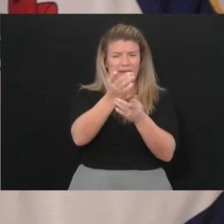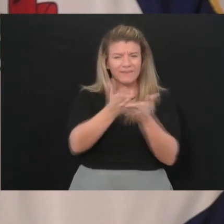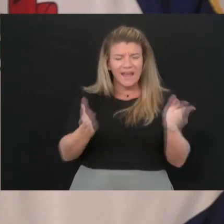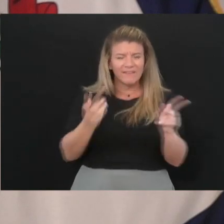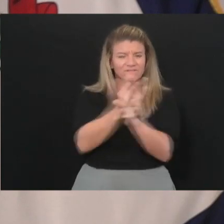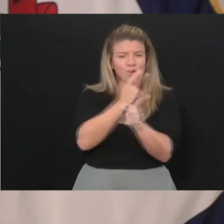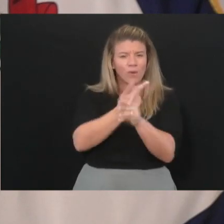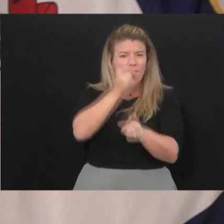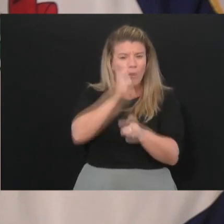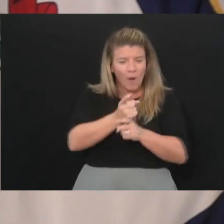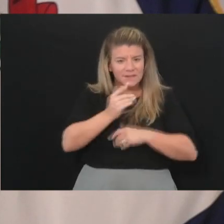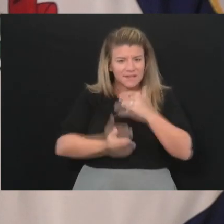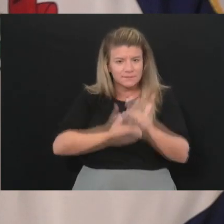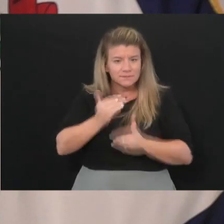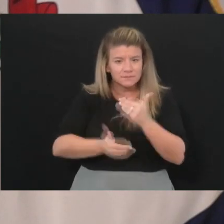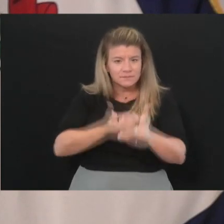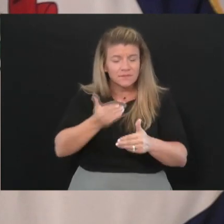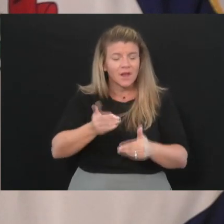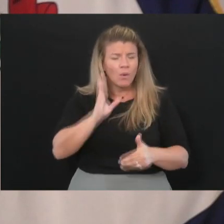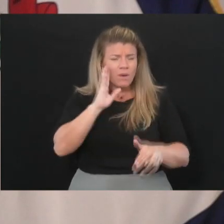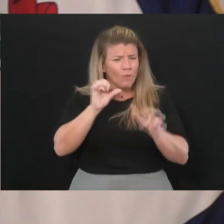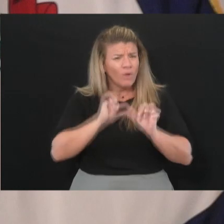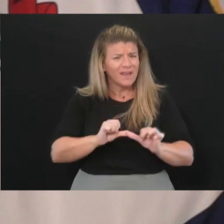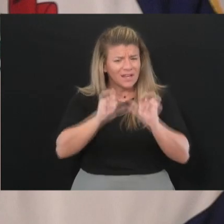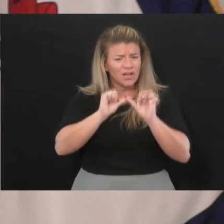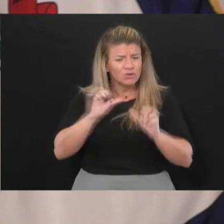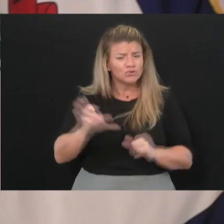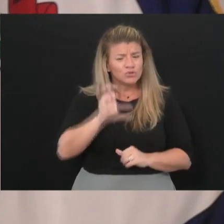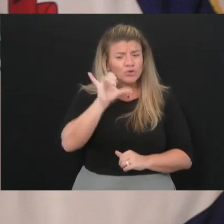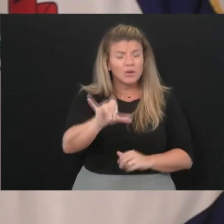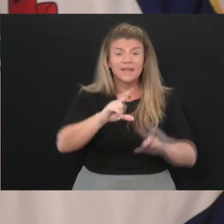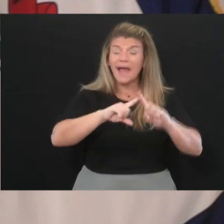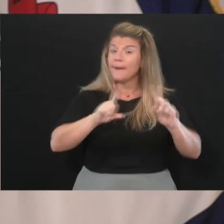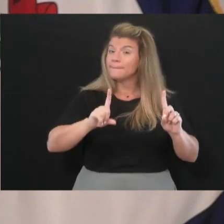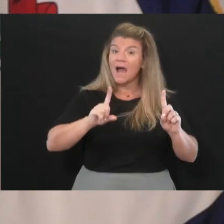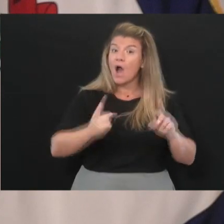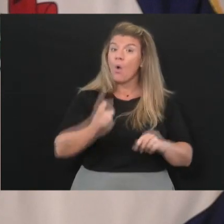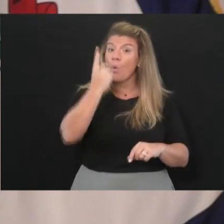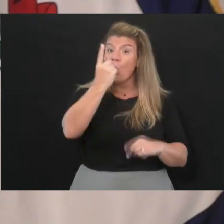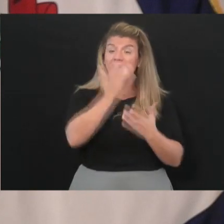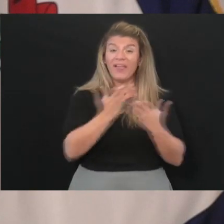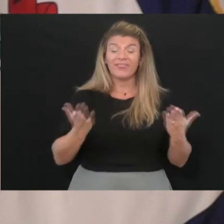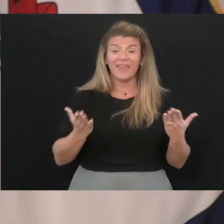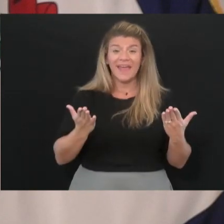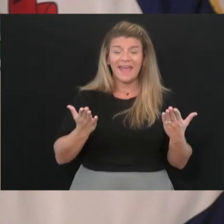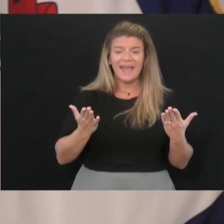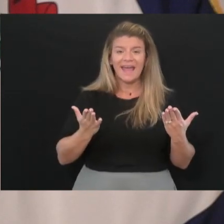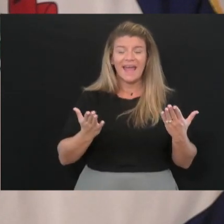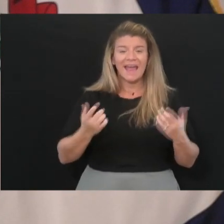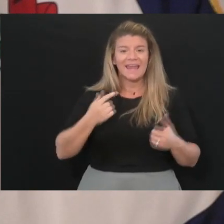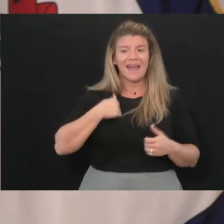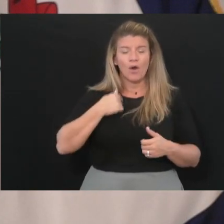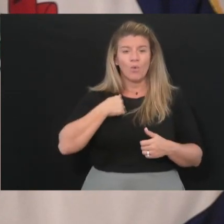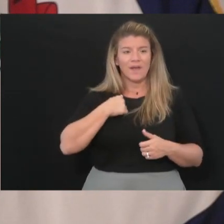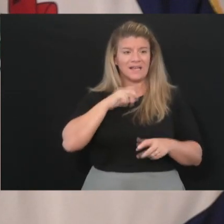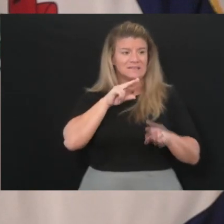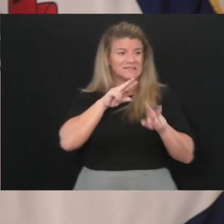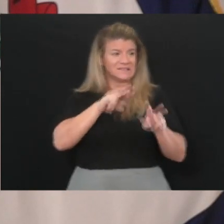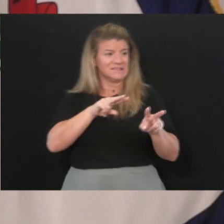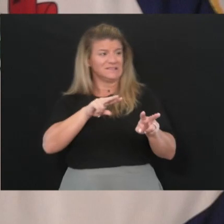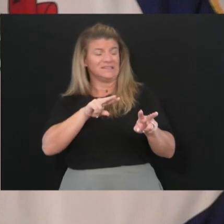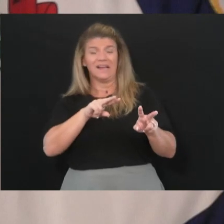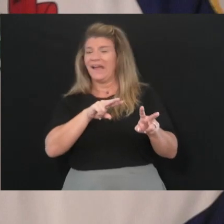things. And we're going to continue to do so. But one of the things that we drew some criticism on this and everything,